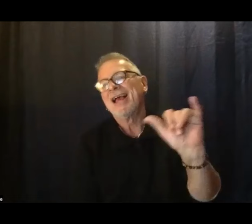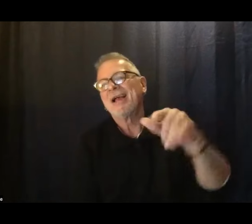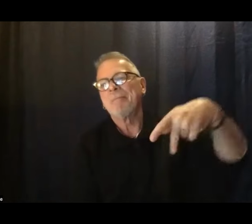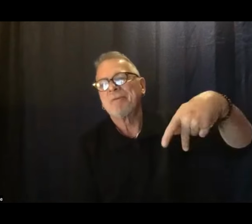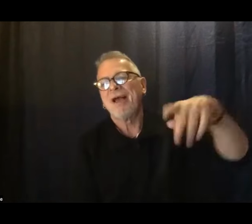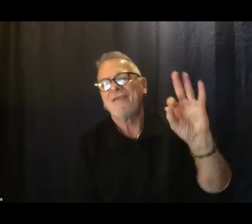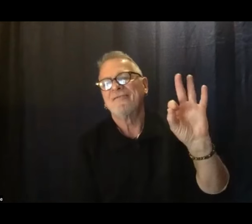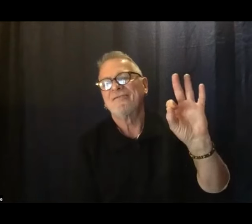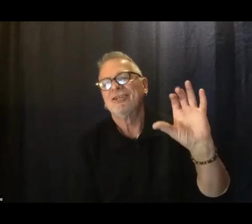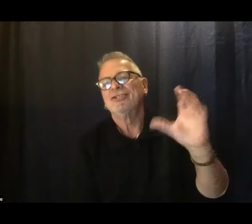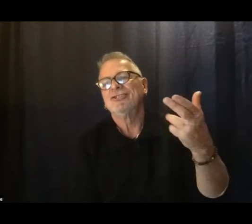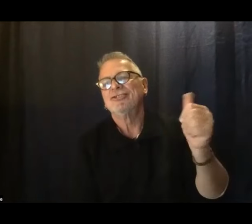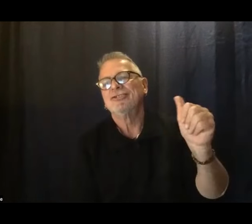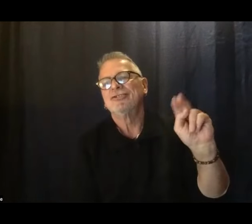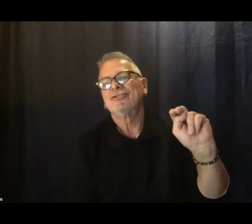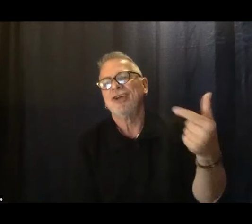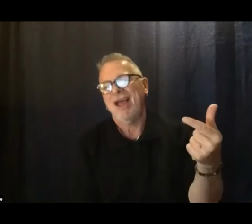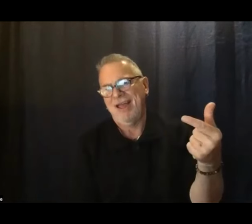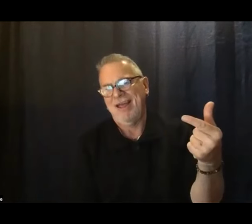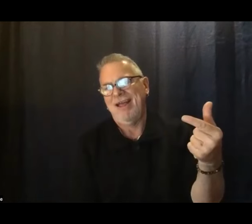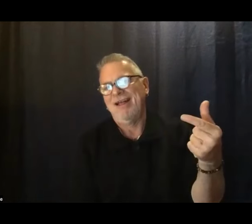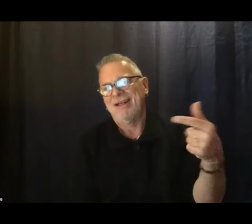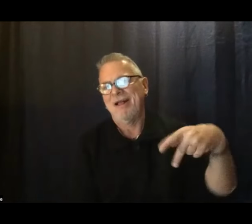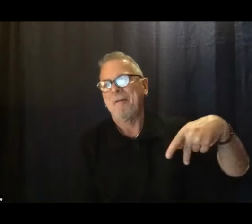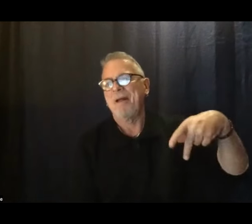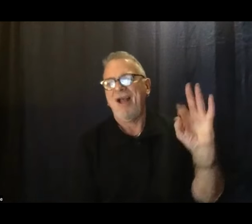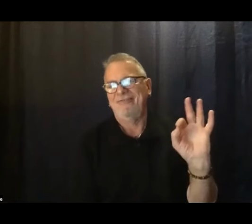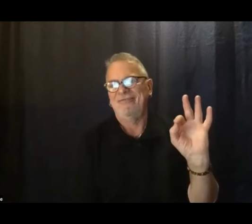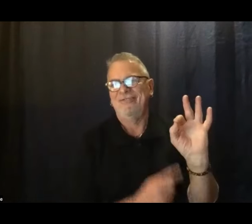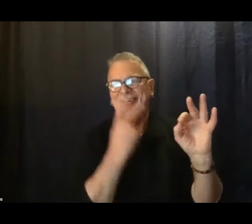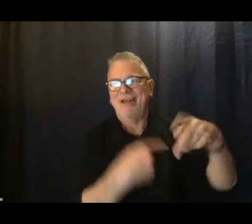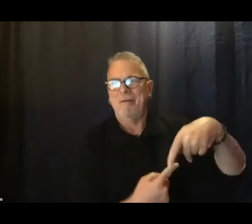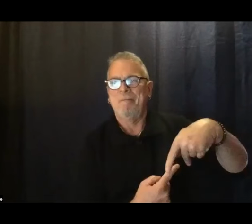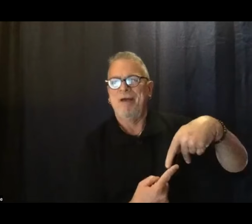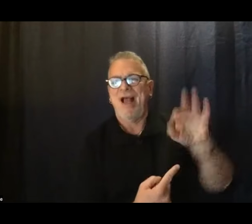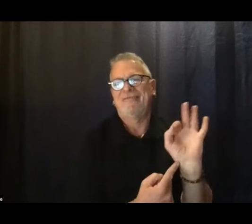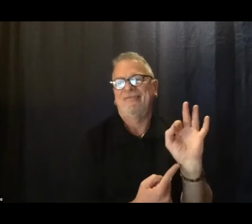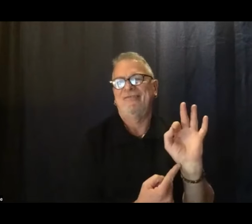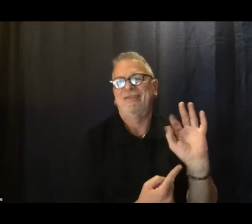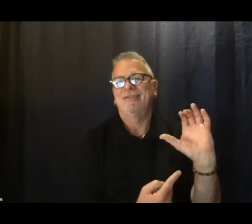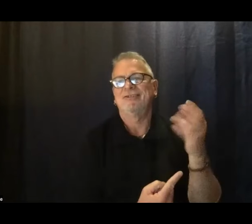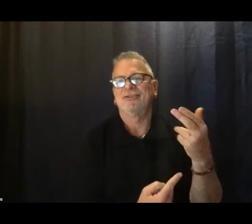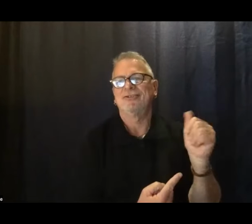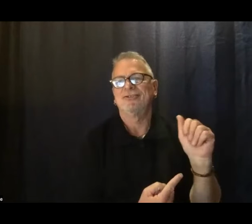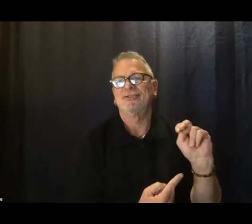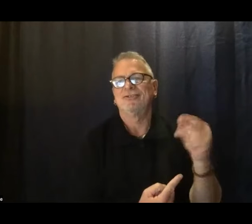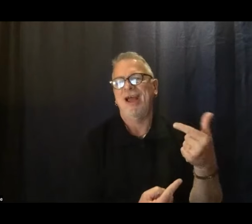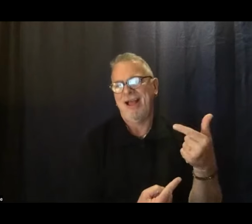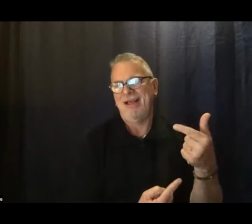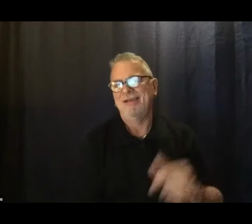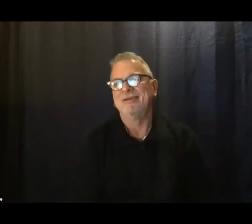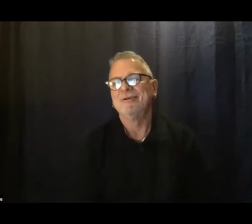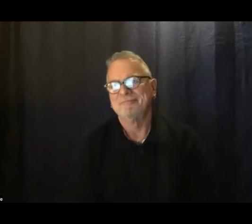to somewhere that has, like maybe we'll say a PF Chang's, right? You go to PF Chang's. So you've got the